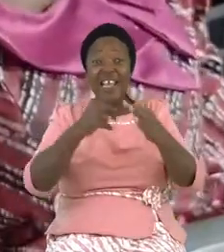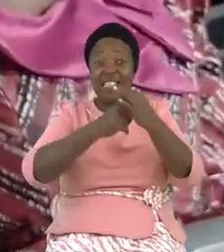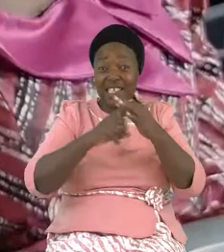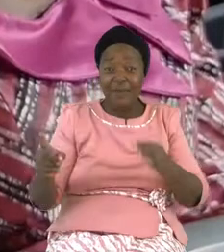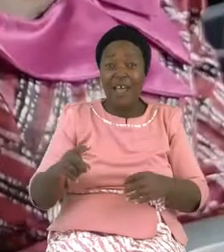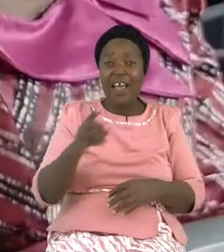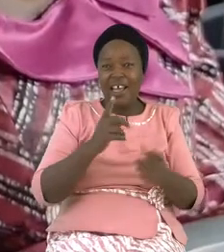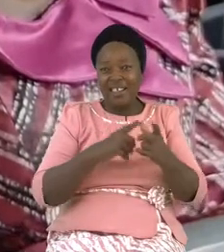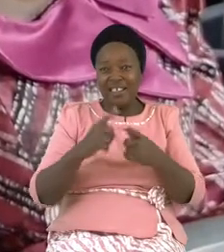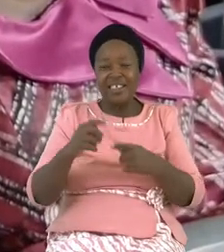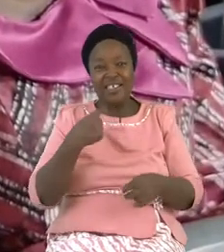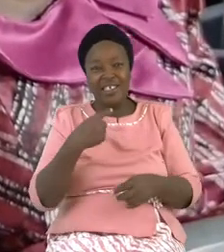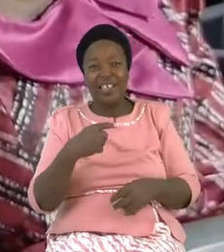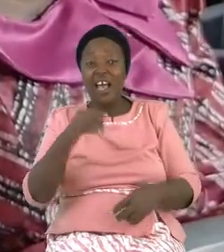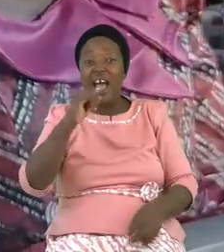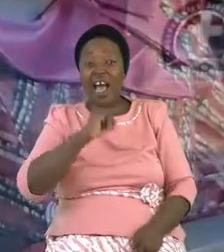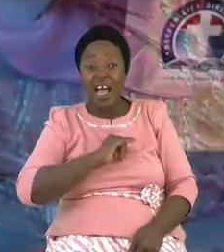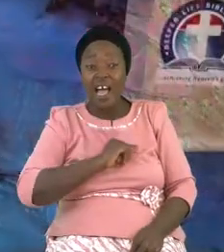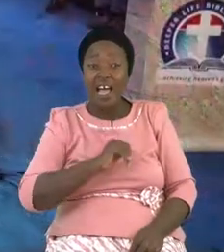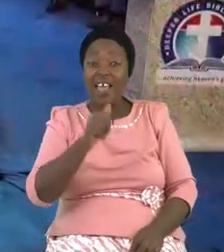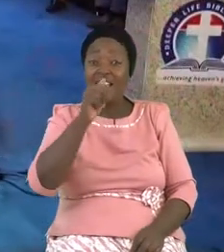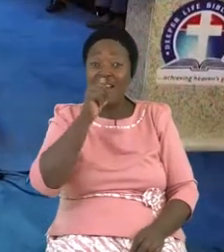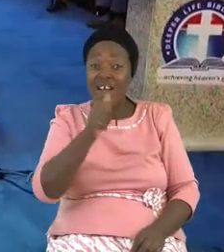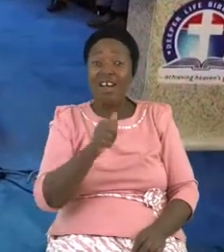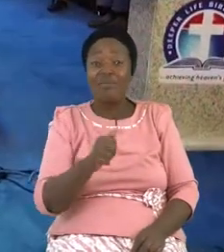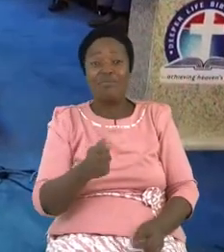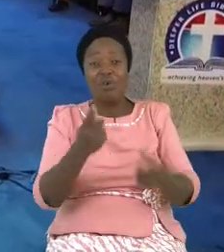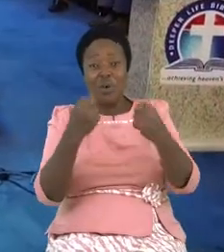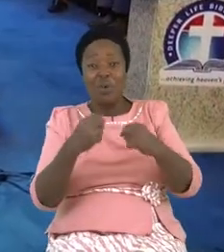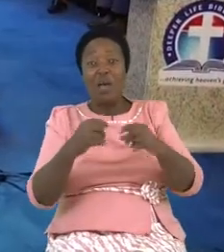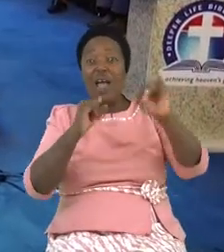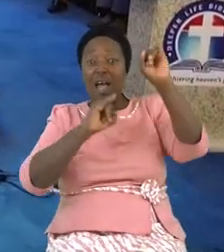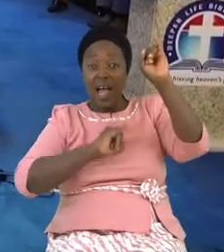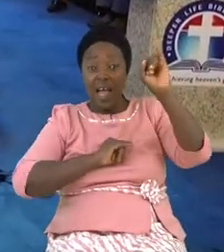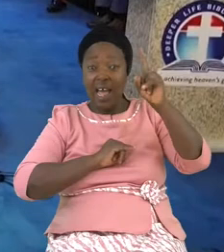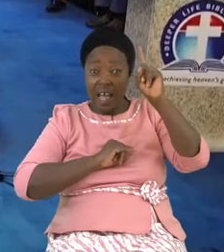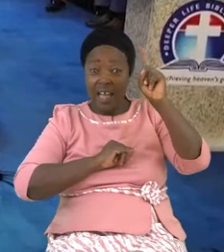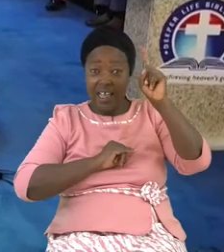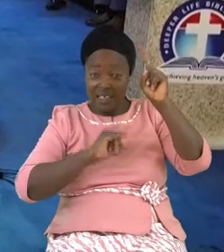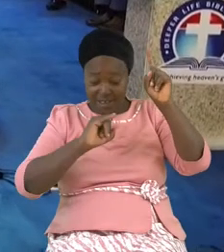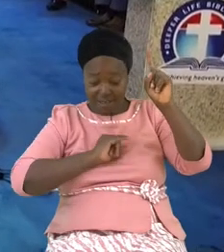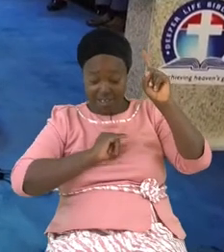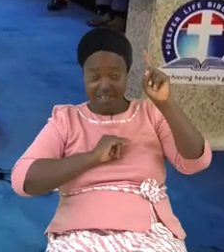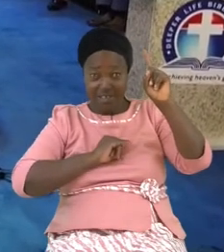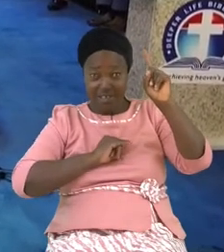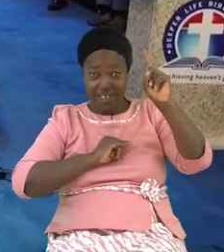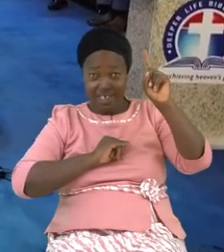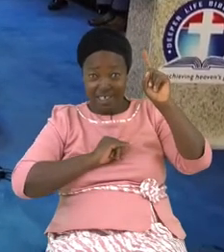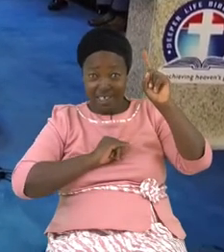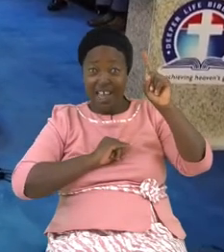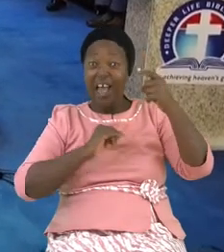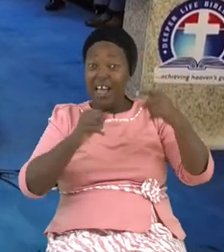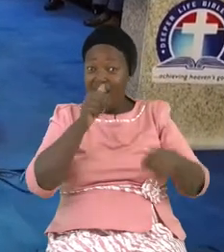says, I am come. I am come that they might